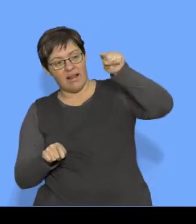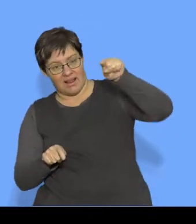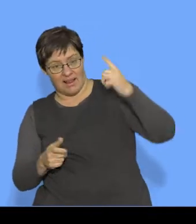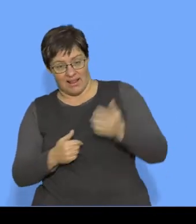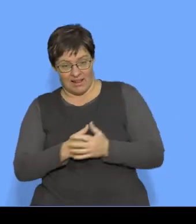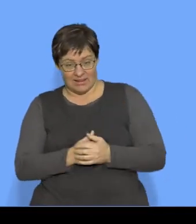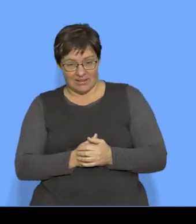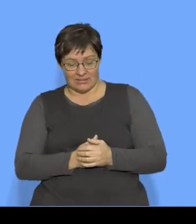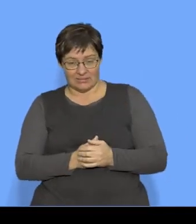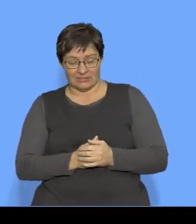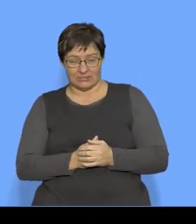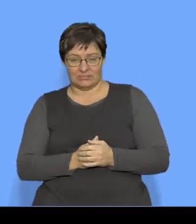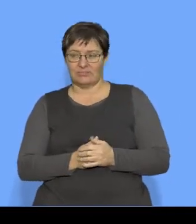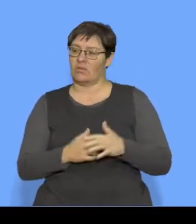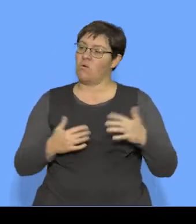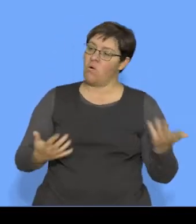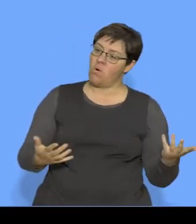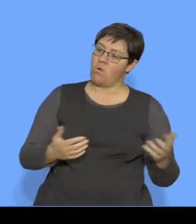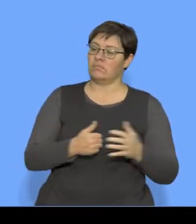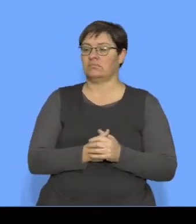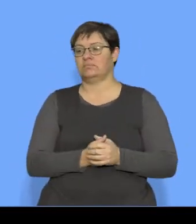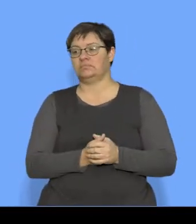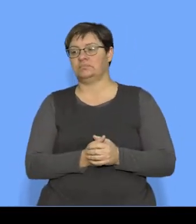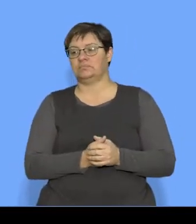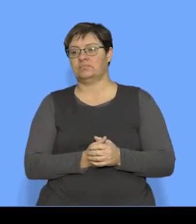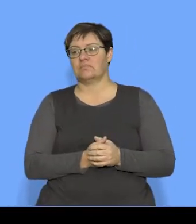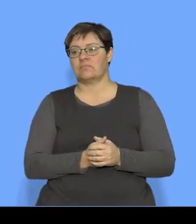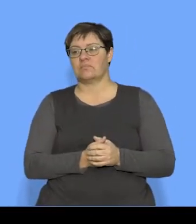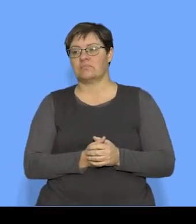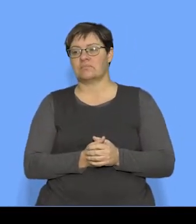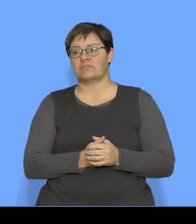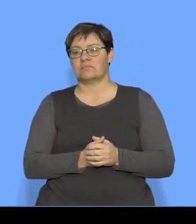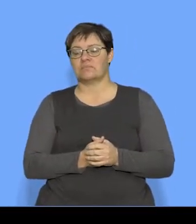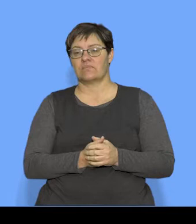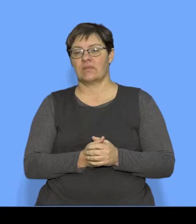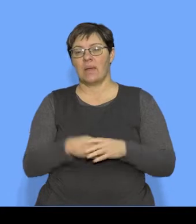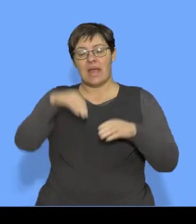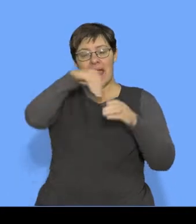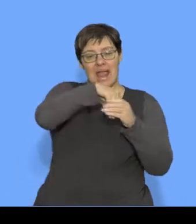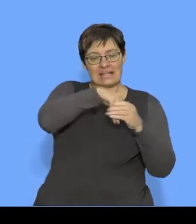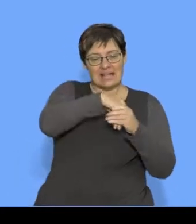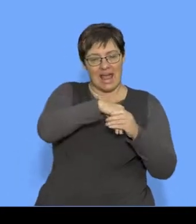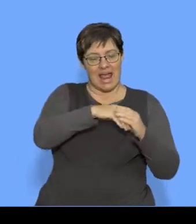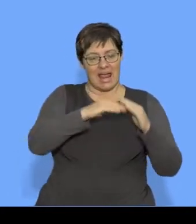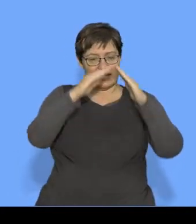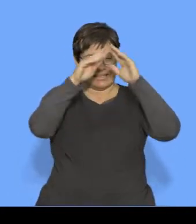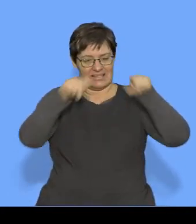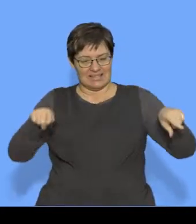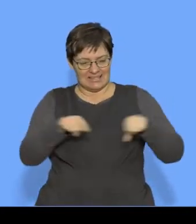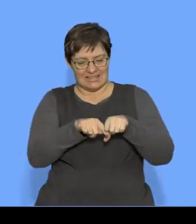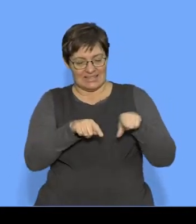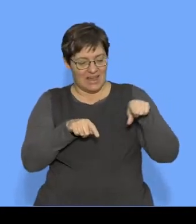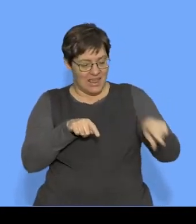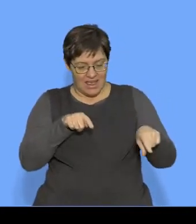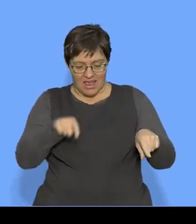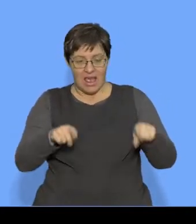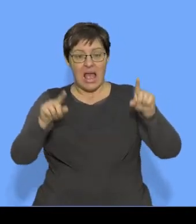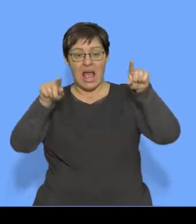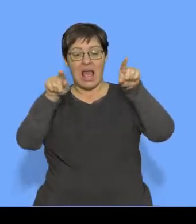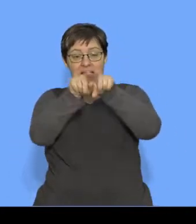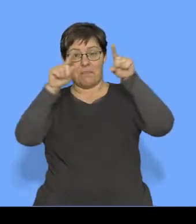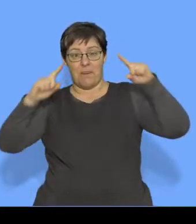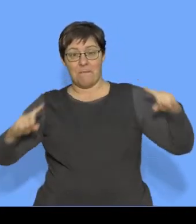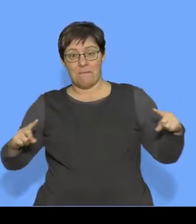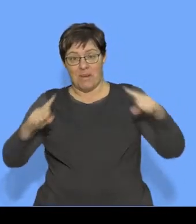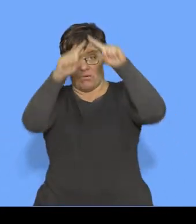the alternate angles. You can also think about the co-interior angles. So these are not given from